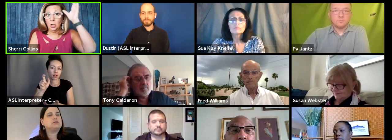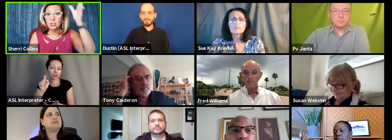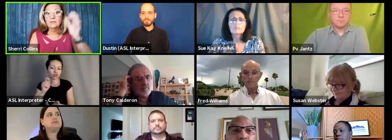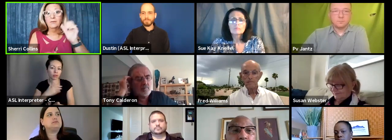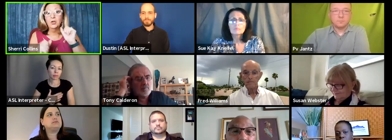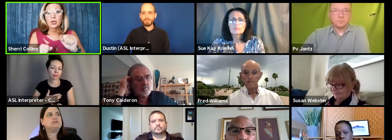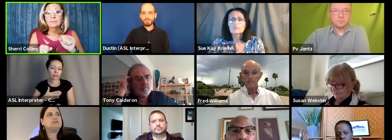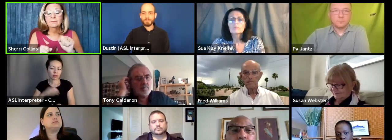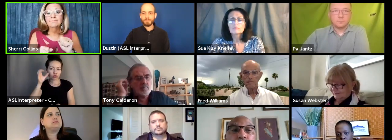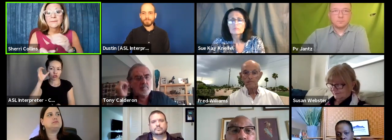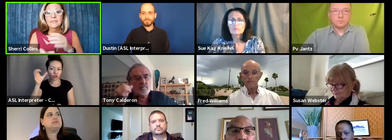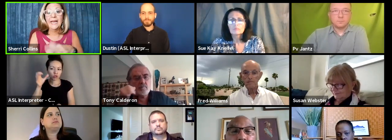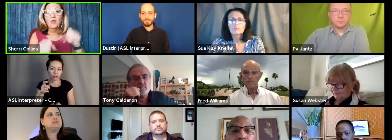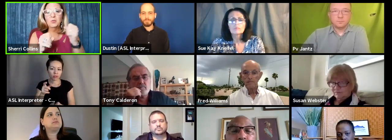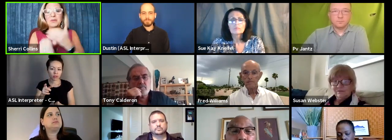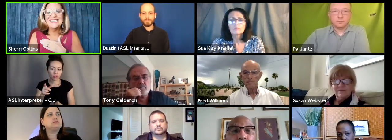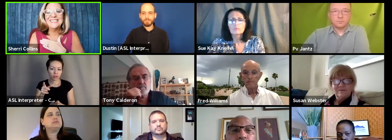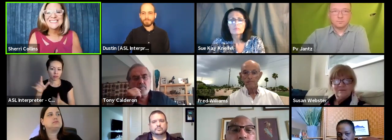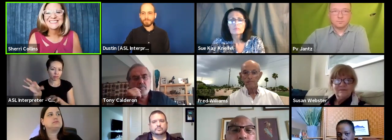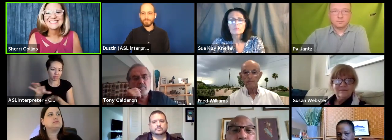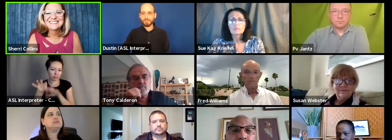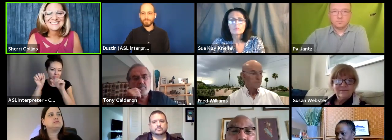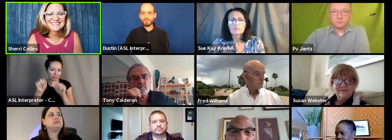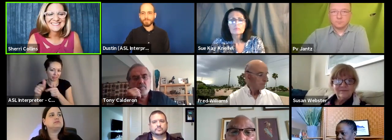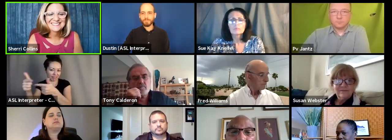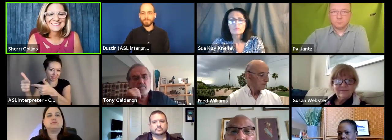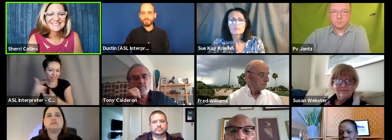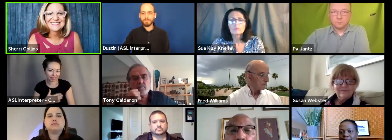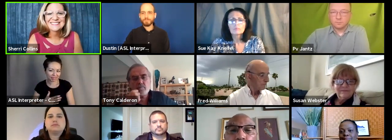So Curtis, if you could take over, please.